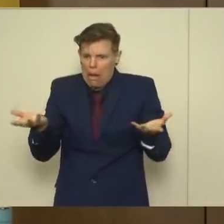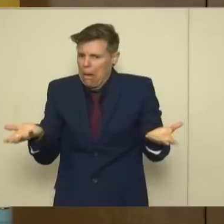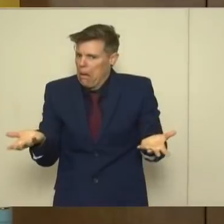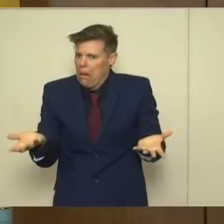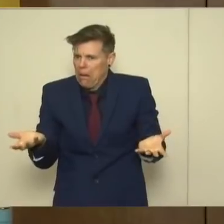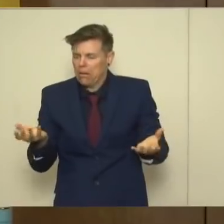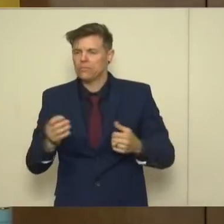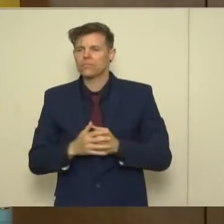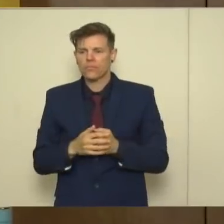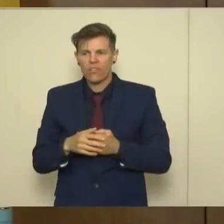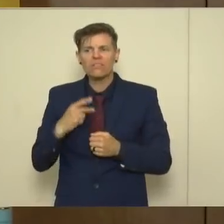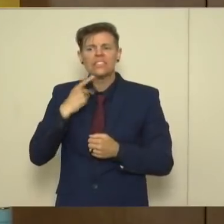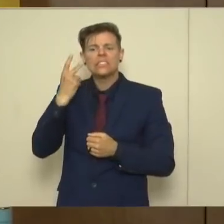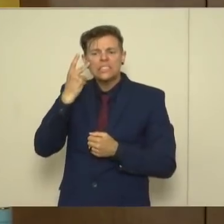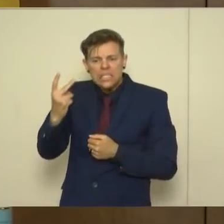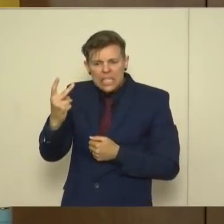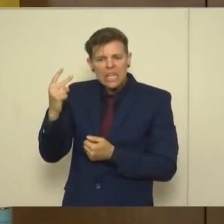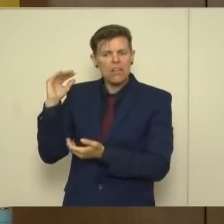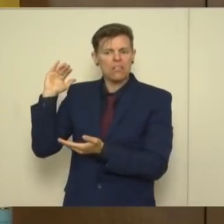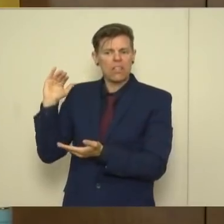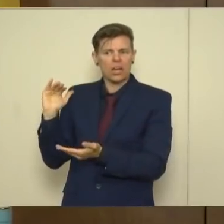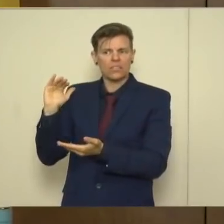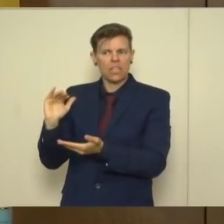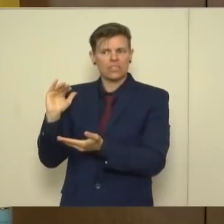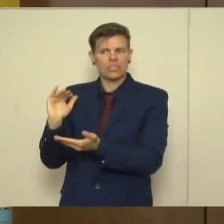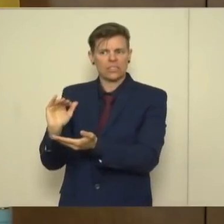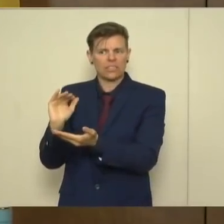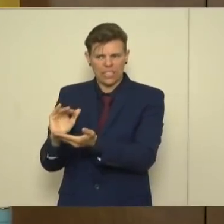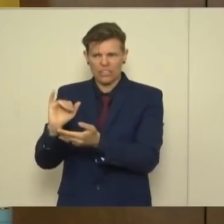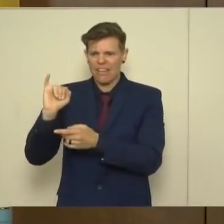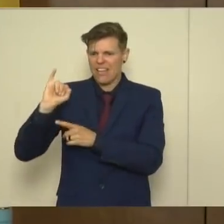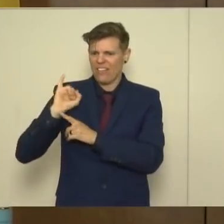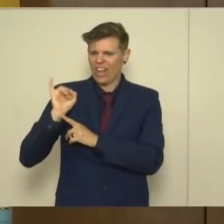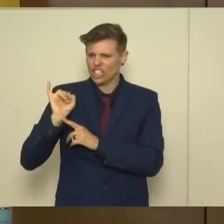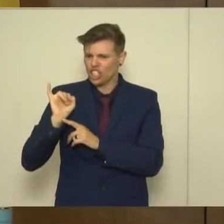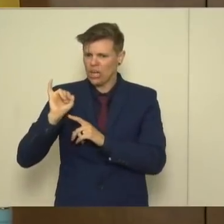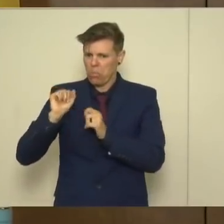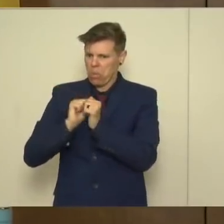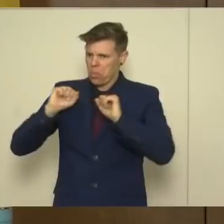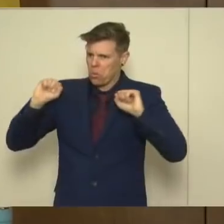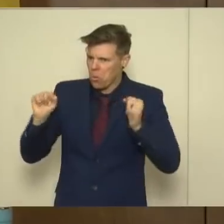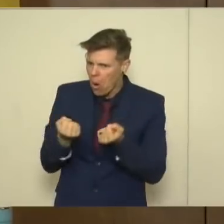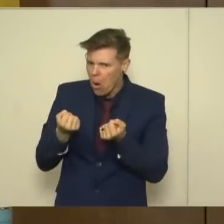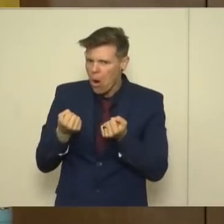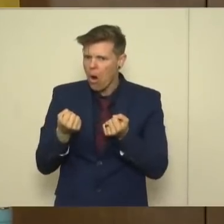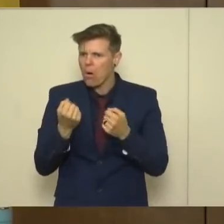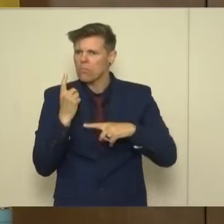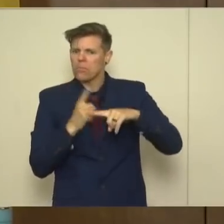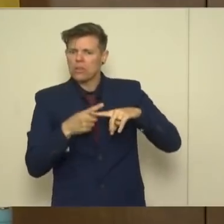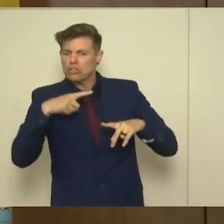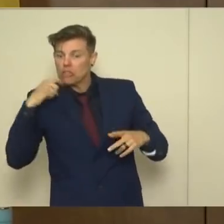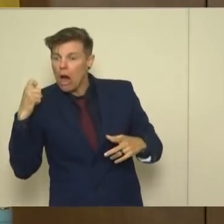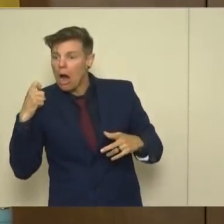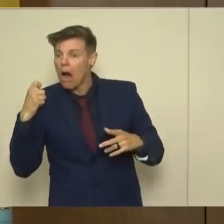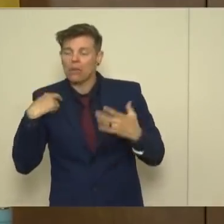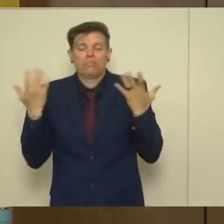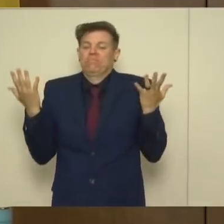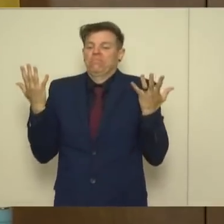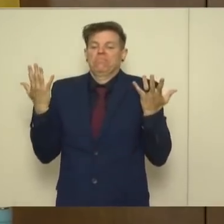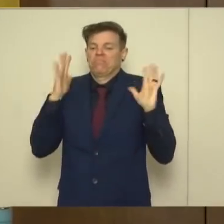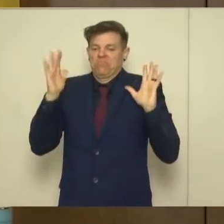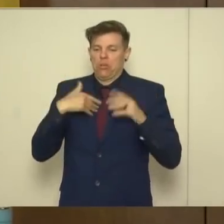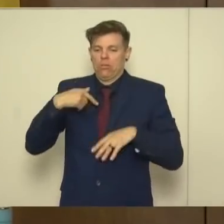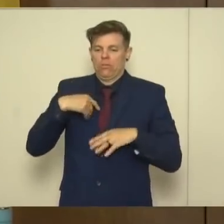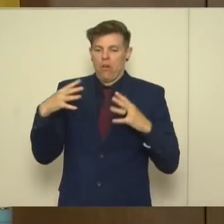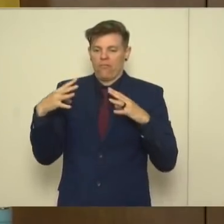of infection related issues if it's colder and drier. But I will defer to see if there's